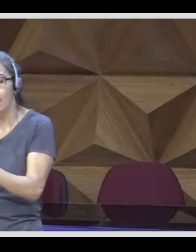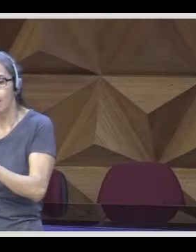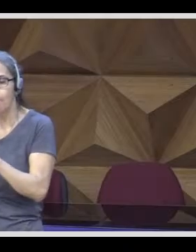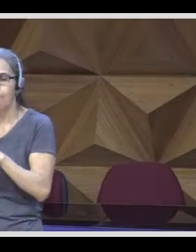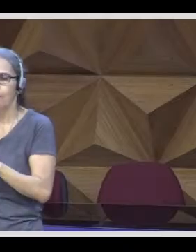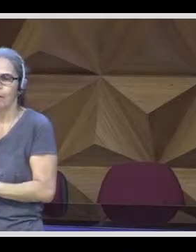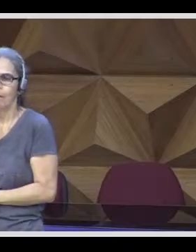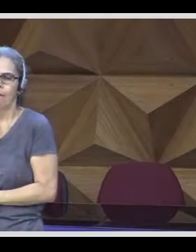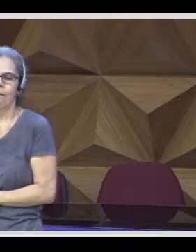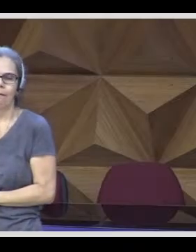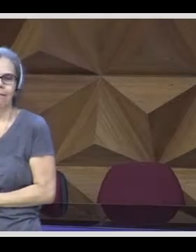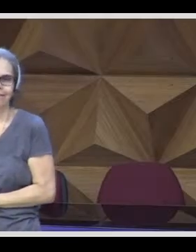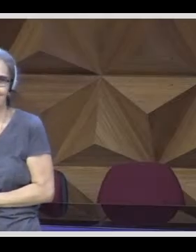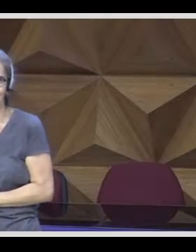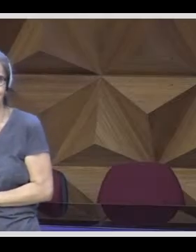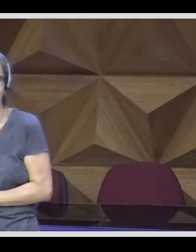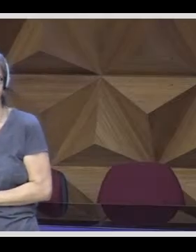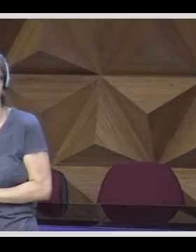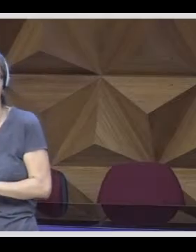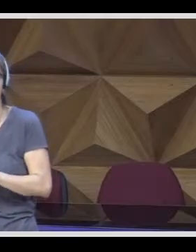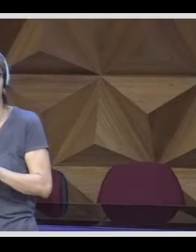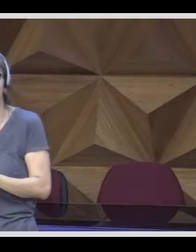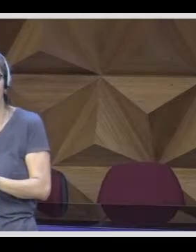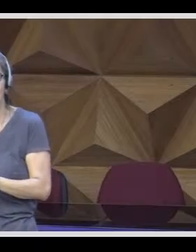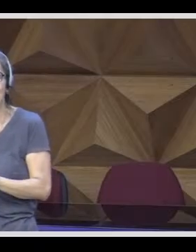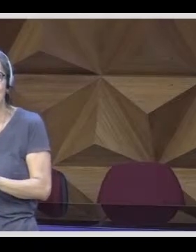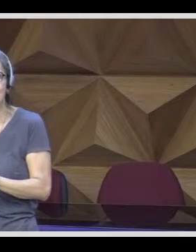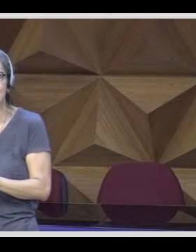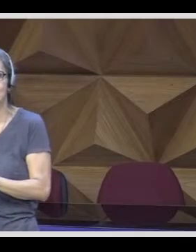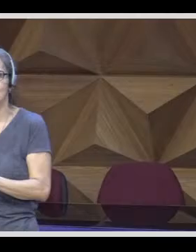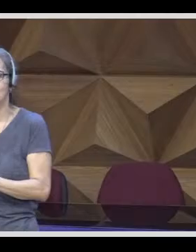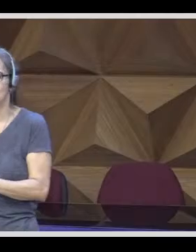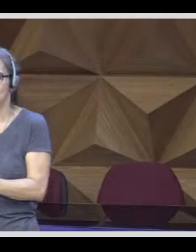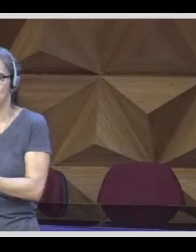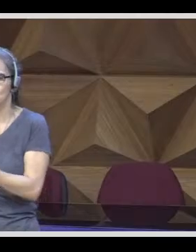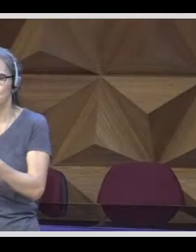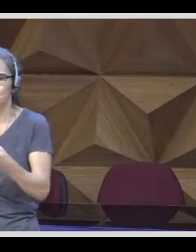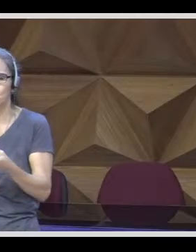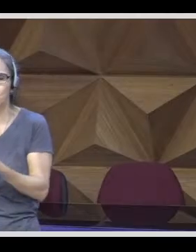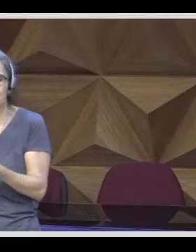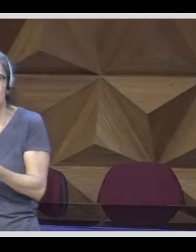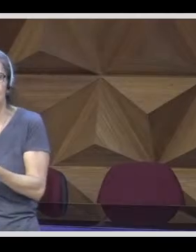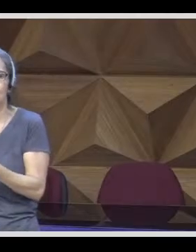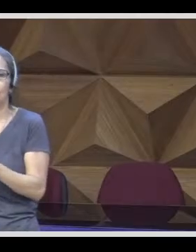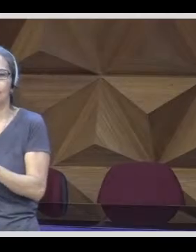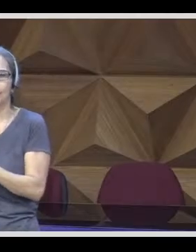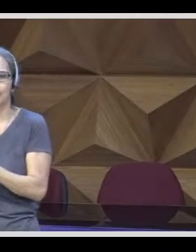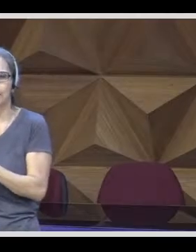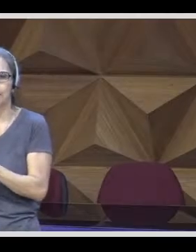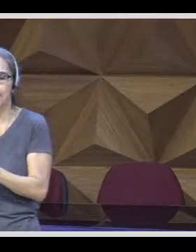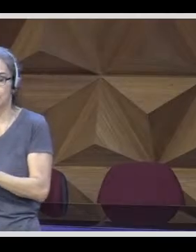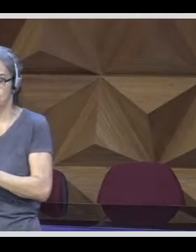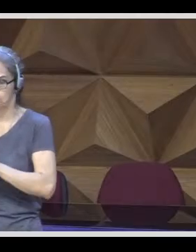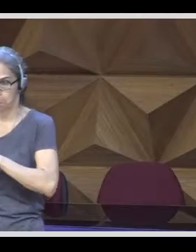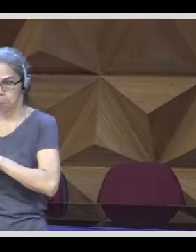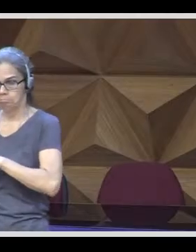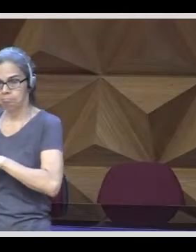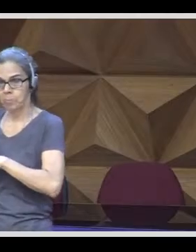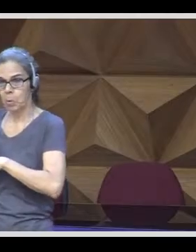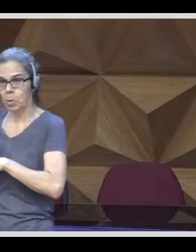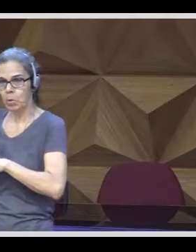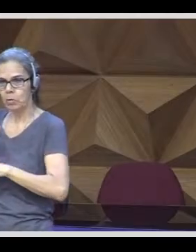triggered a lot of discussion. They influenced a lot of people. So it would be something like an influencer